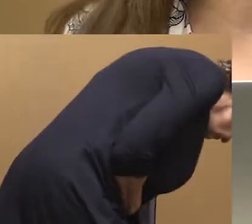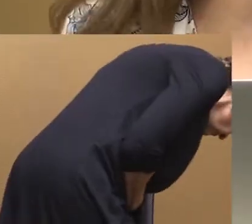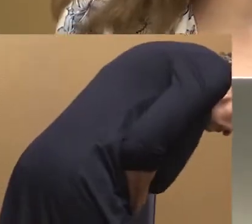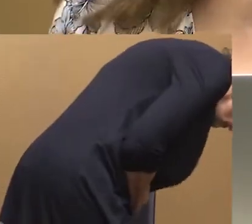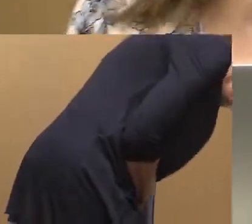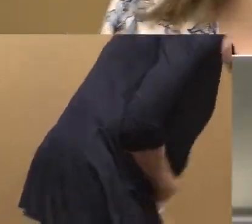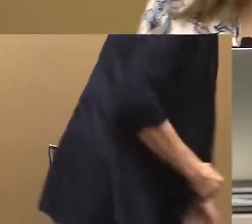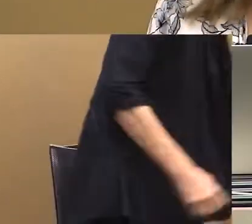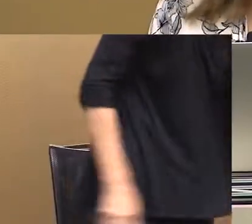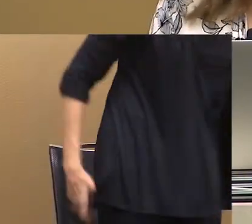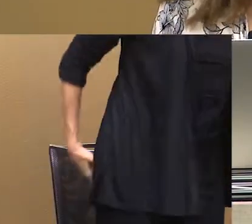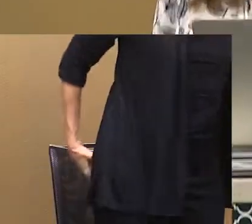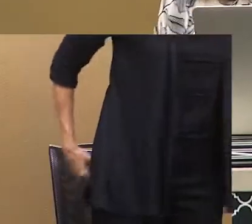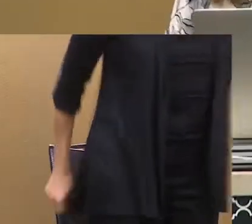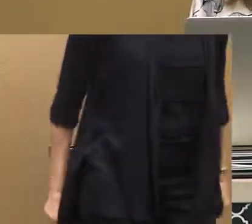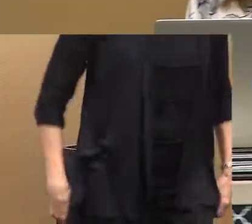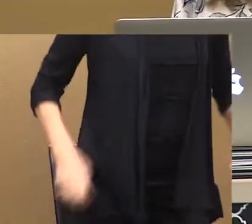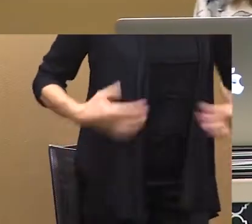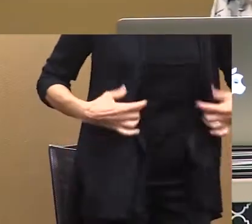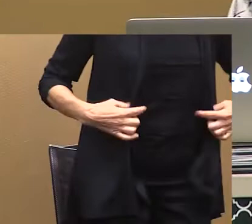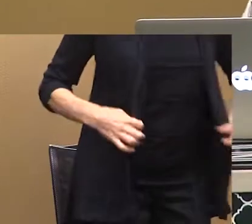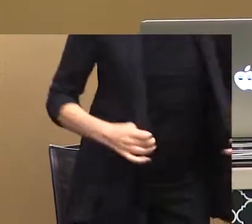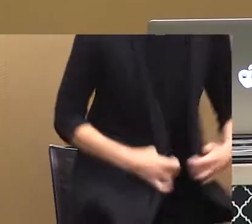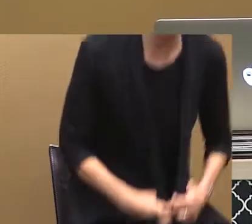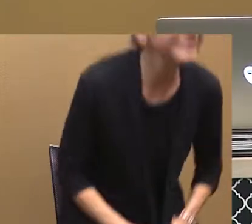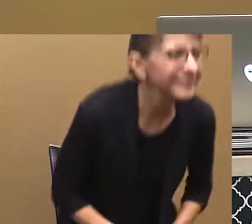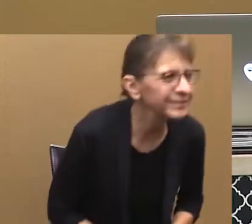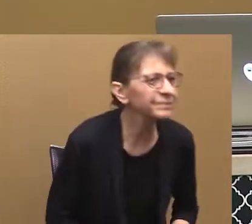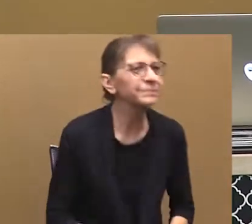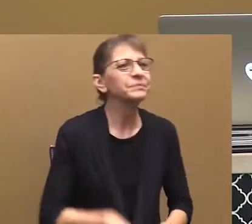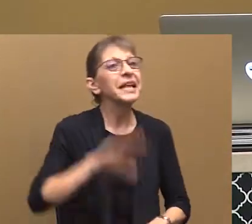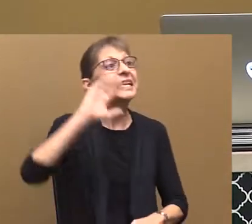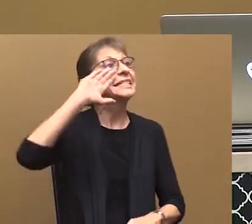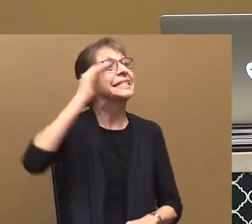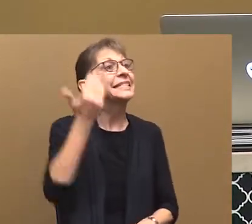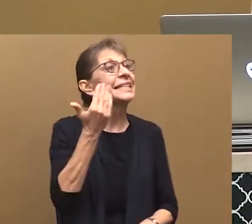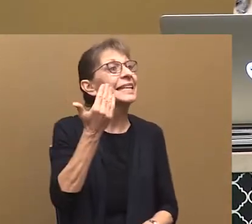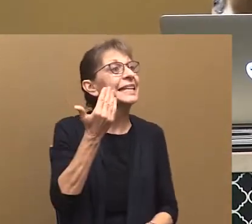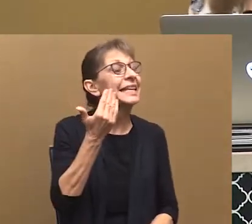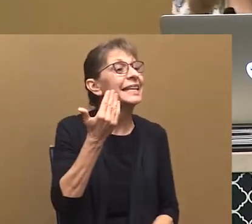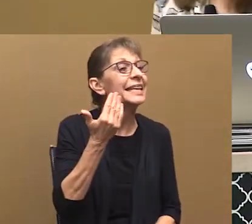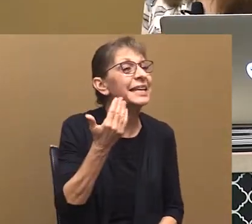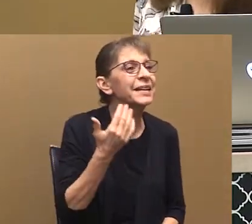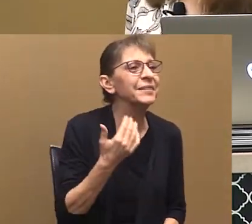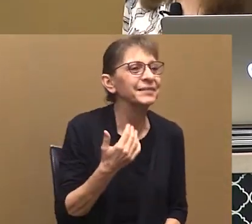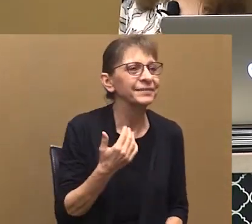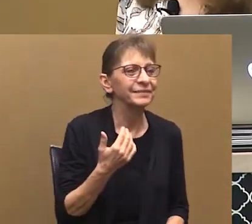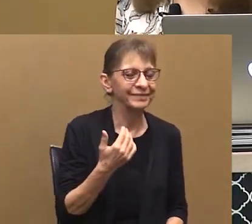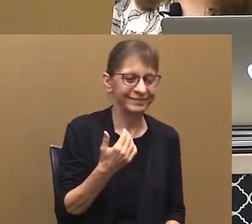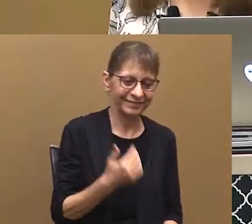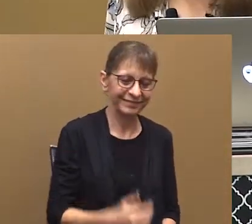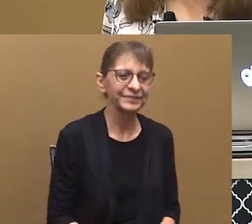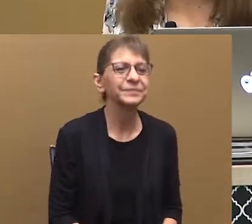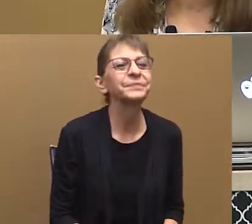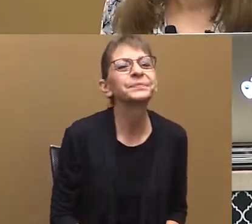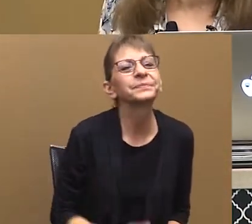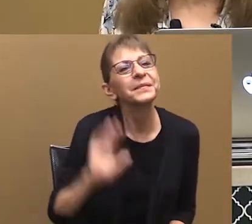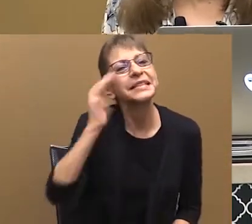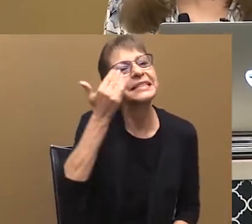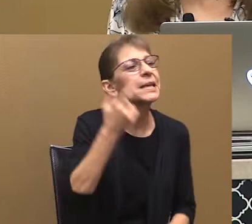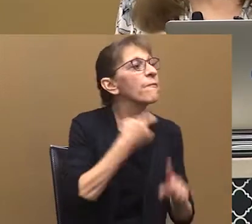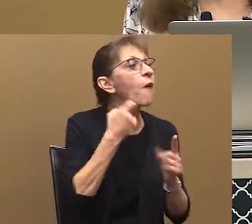It just sounds like from the chatter that you've all experienced something like